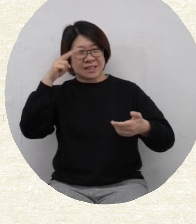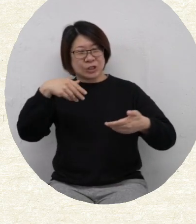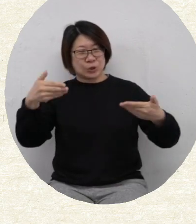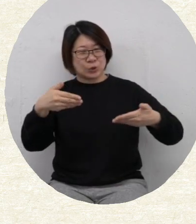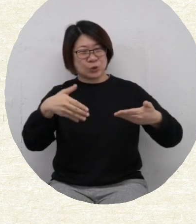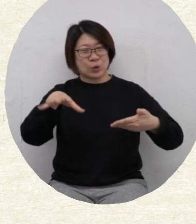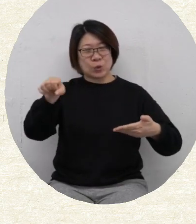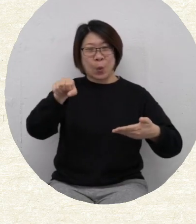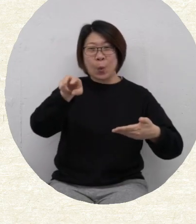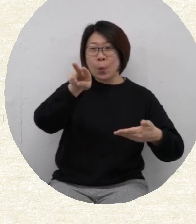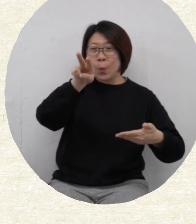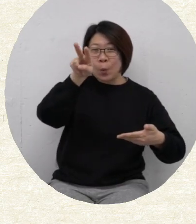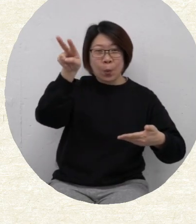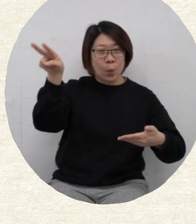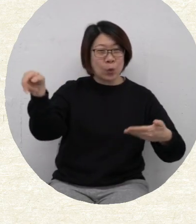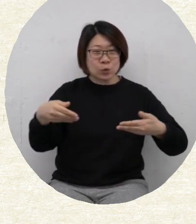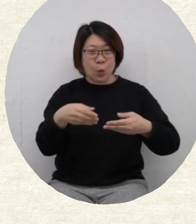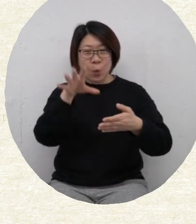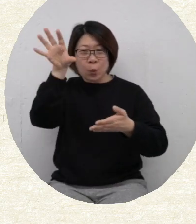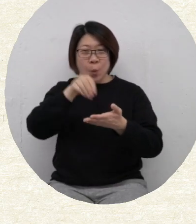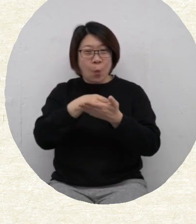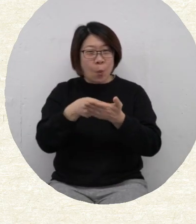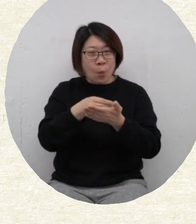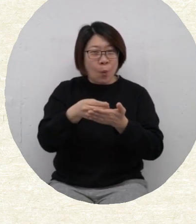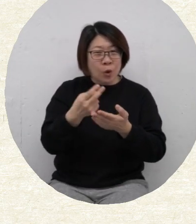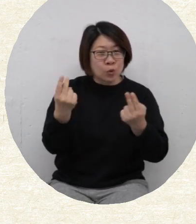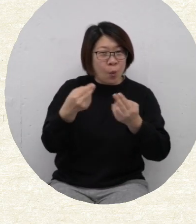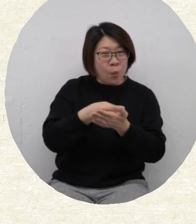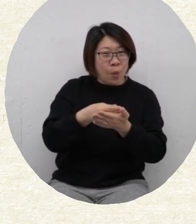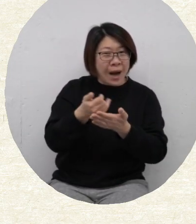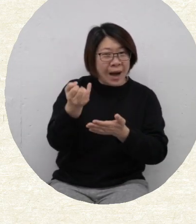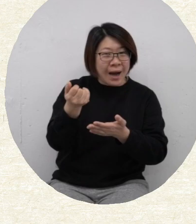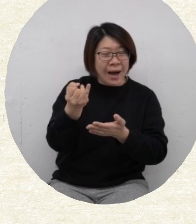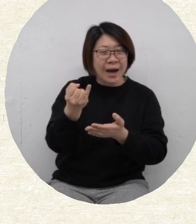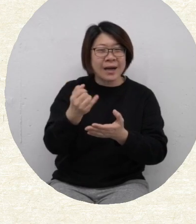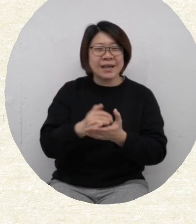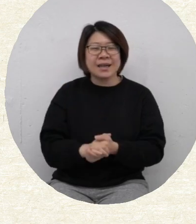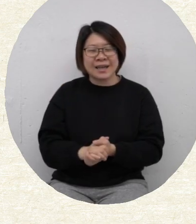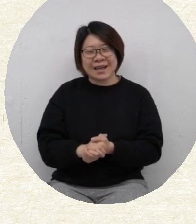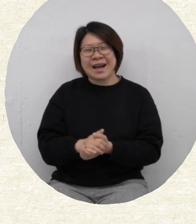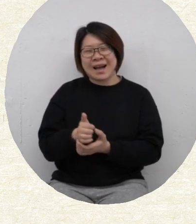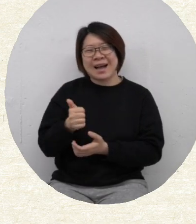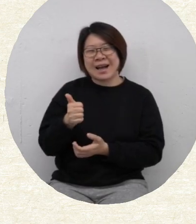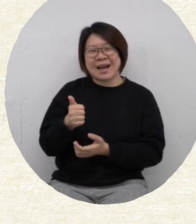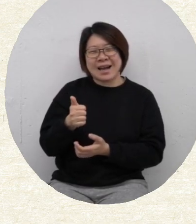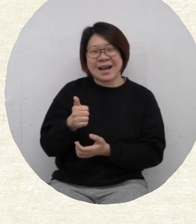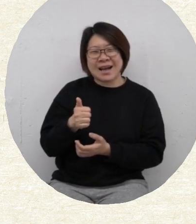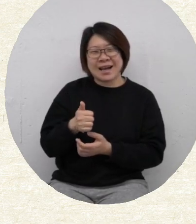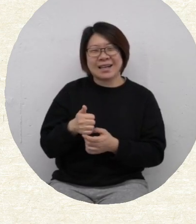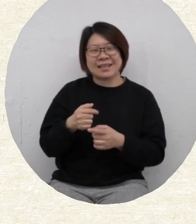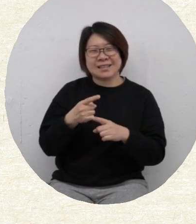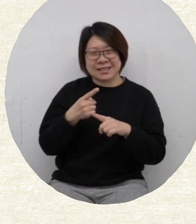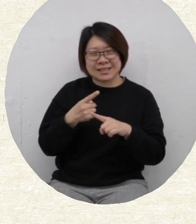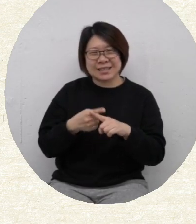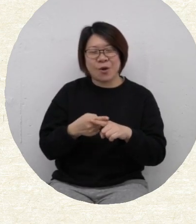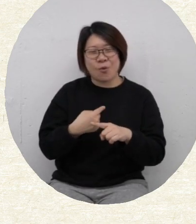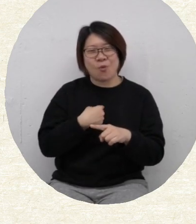And should we now move on to talking about sketches? Your kitchen plays a very big part in your art. Yeah.